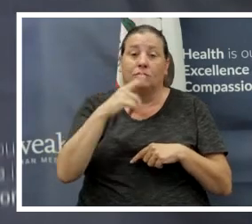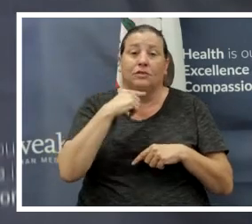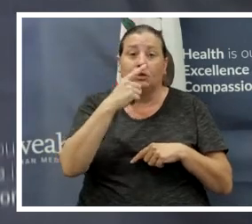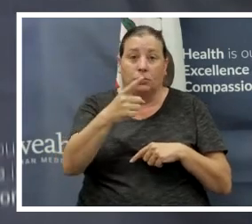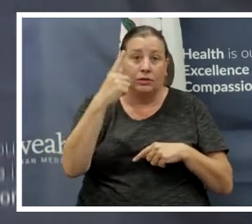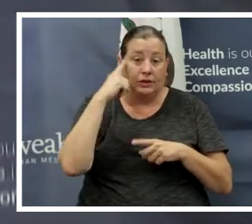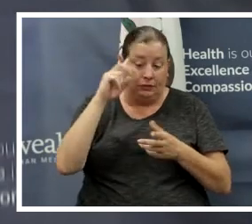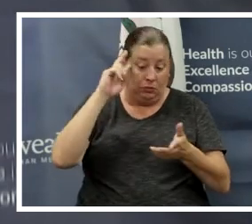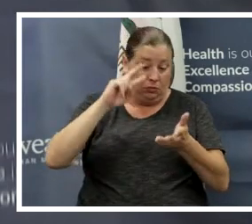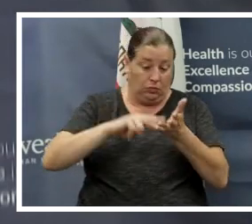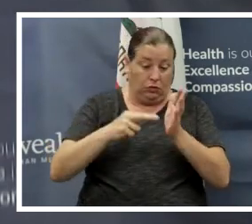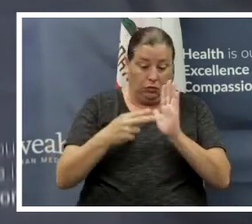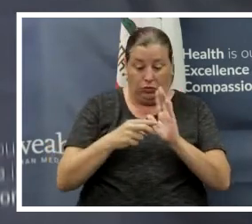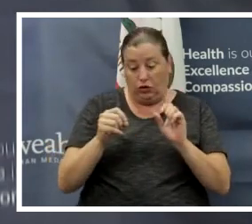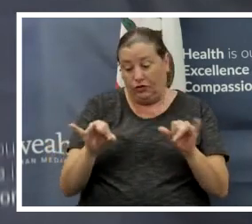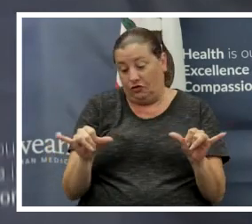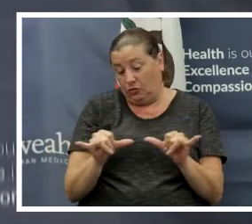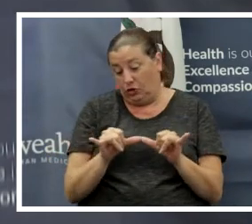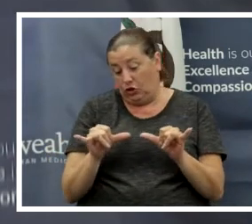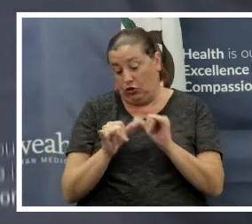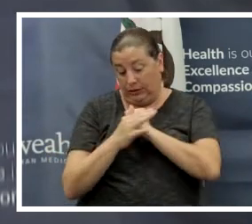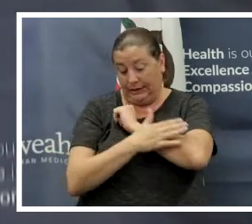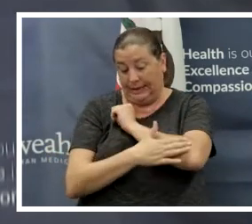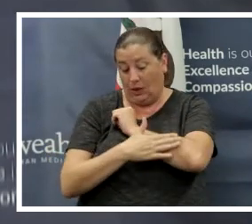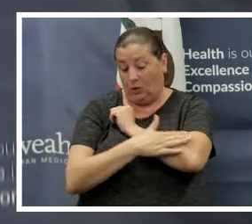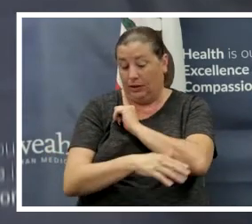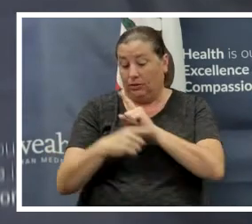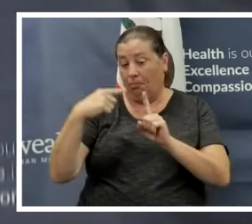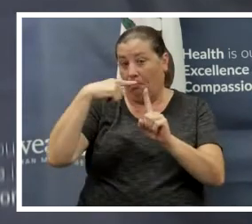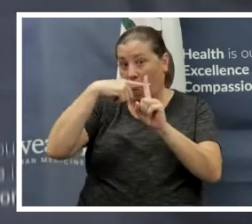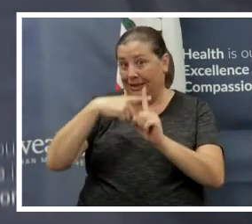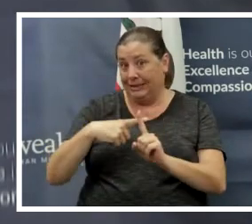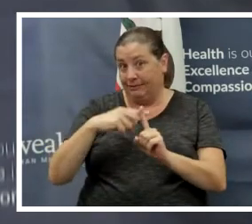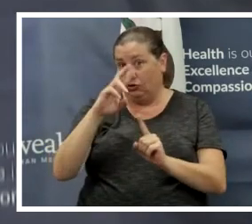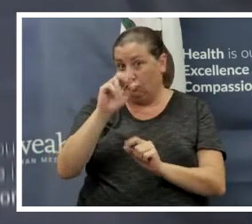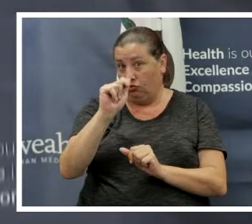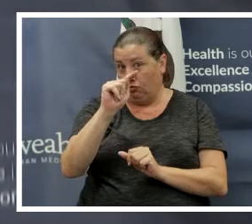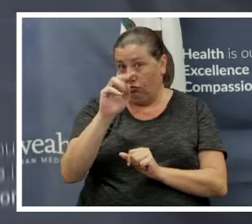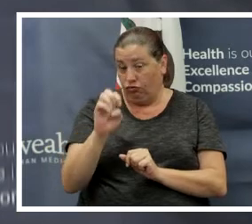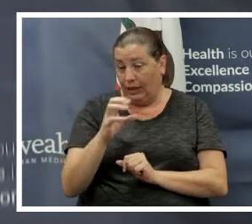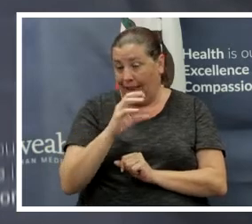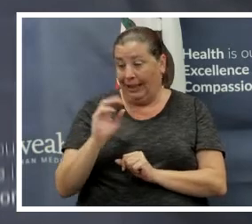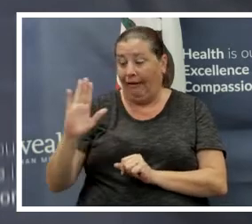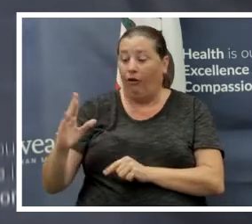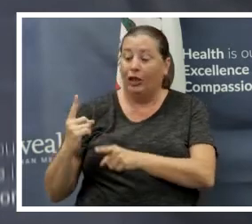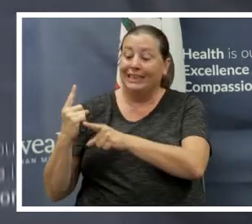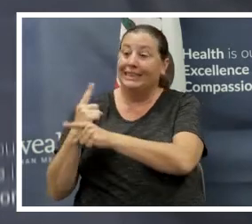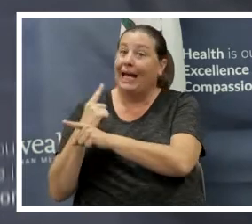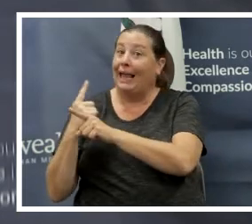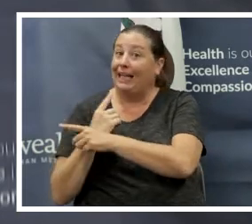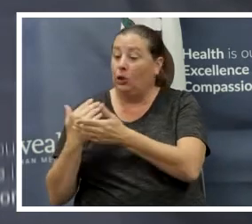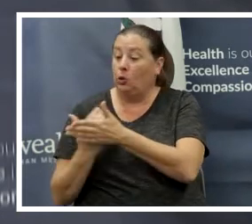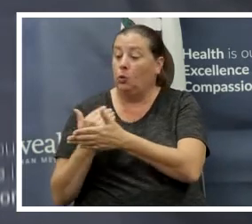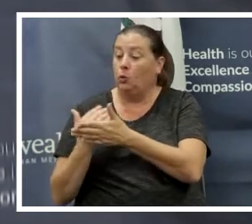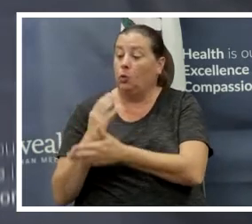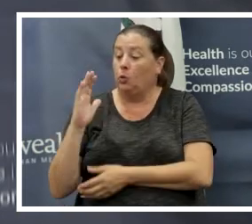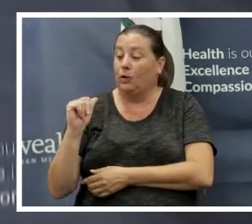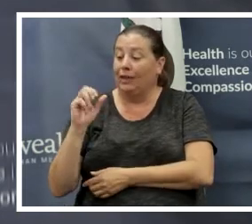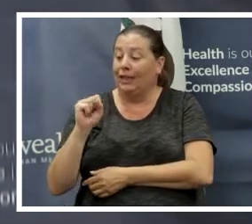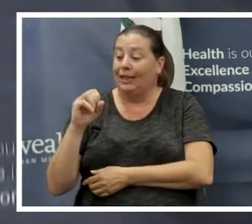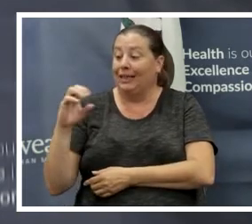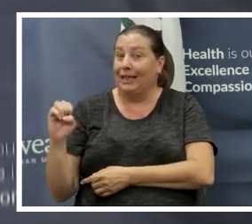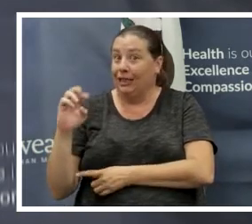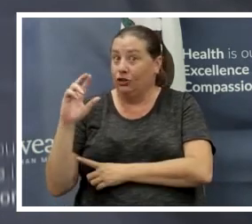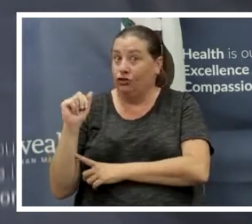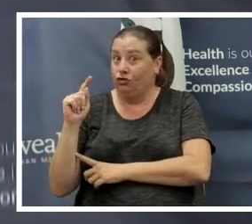of measuring a county's positivity rate and their daily new case rate per 100,000